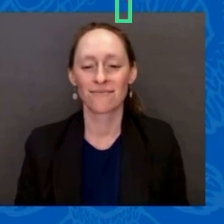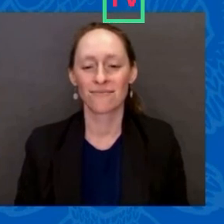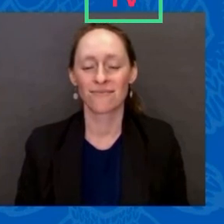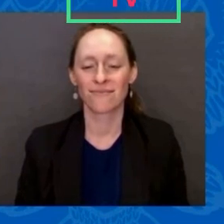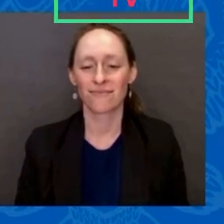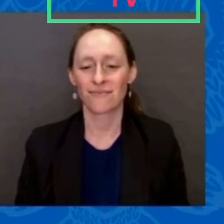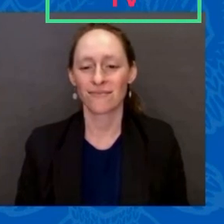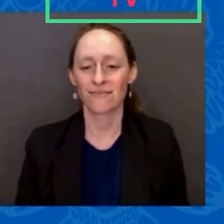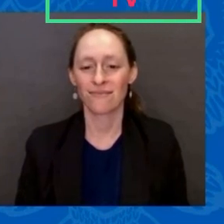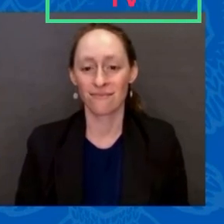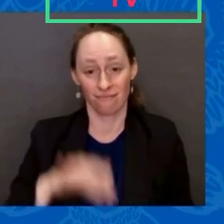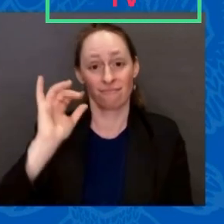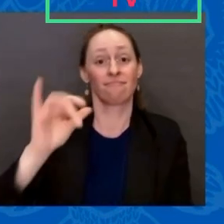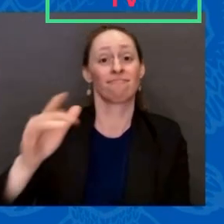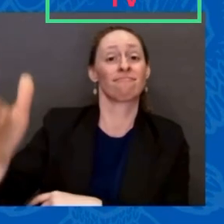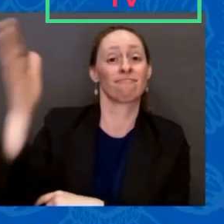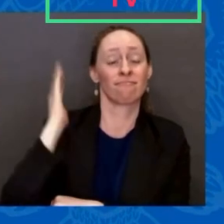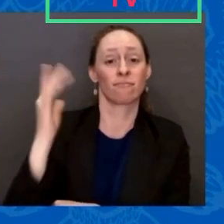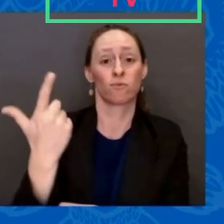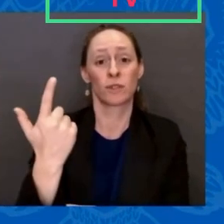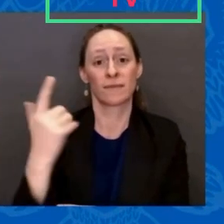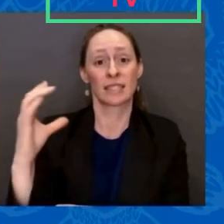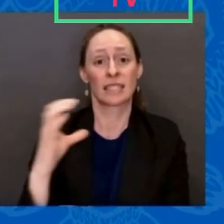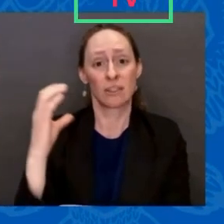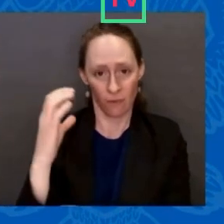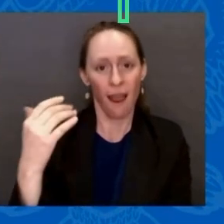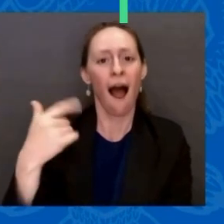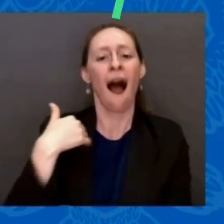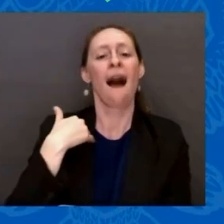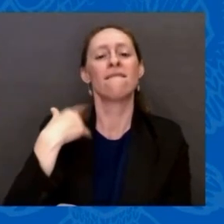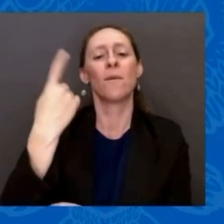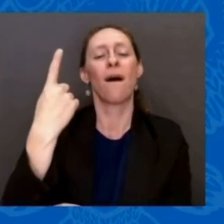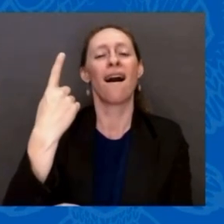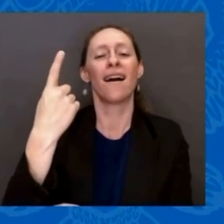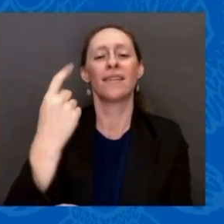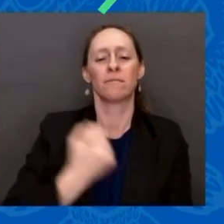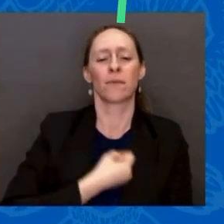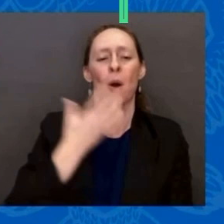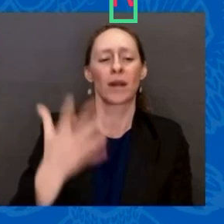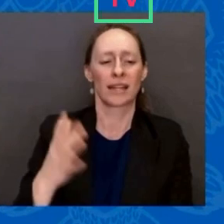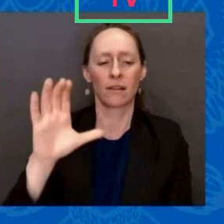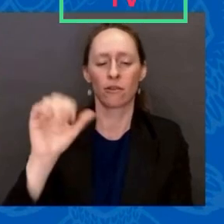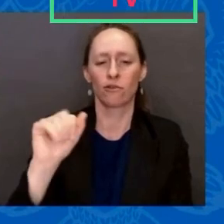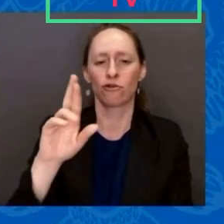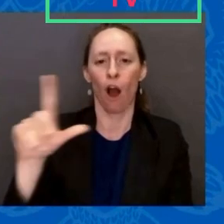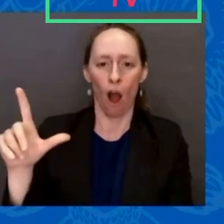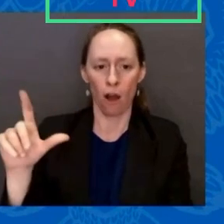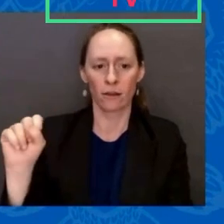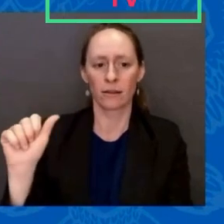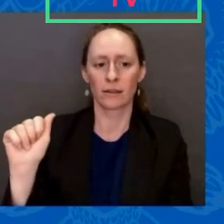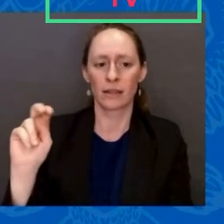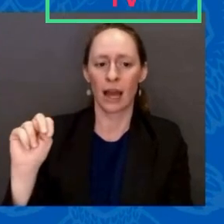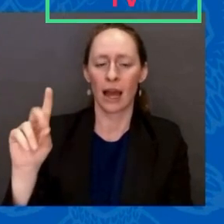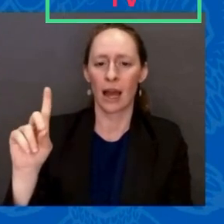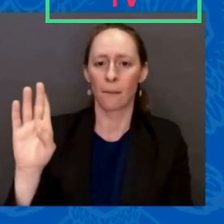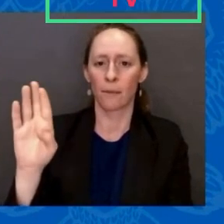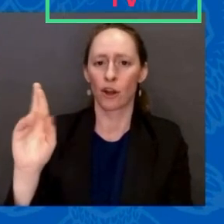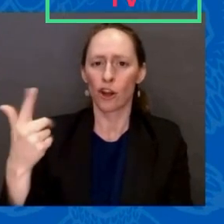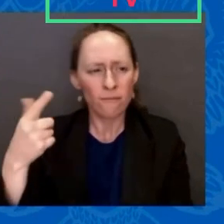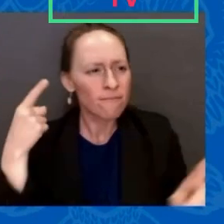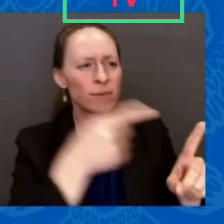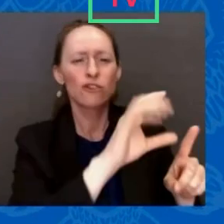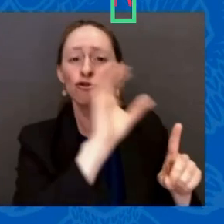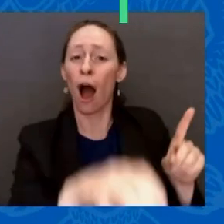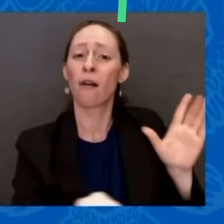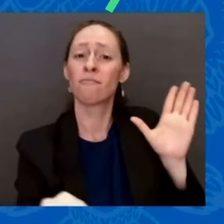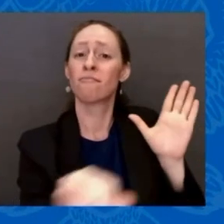big shoulders, a city of big shoulders. He was describing the big shoulders of the working-class American town who